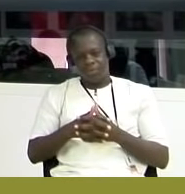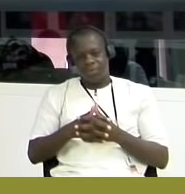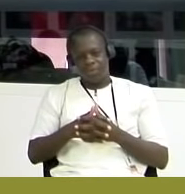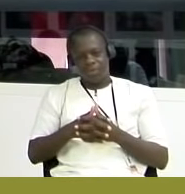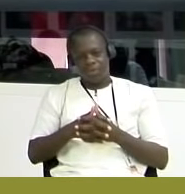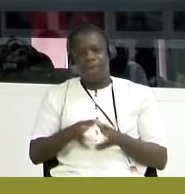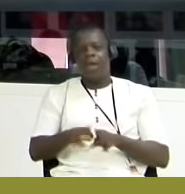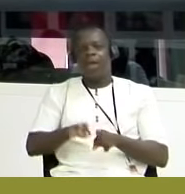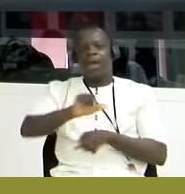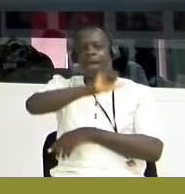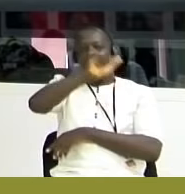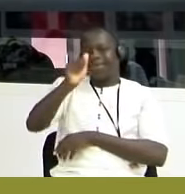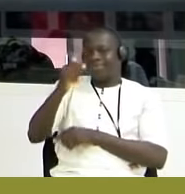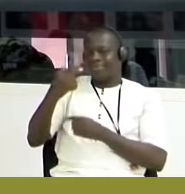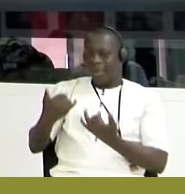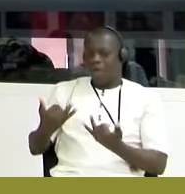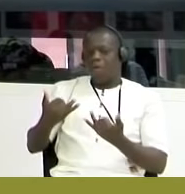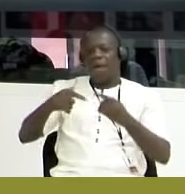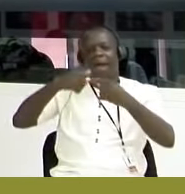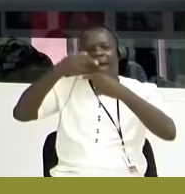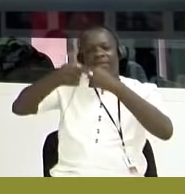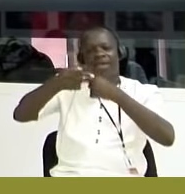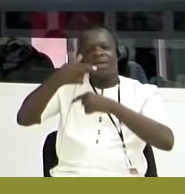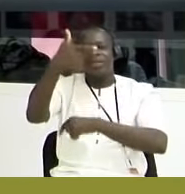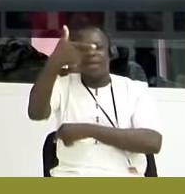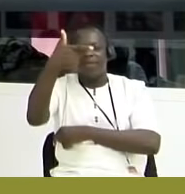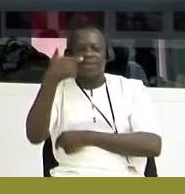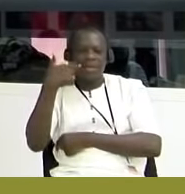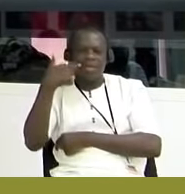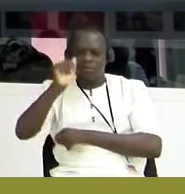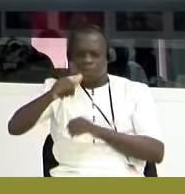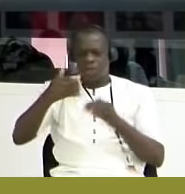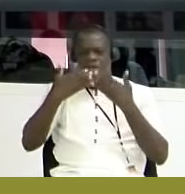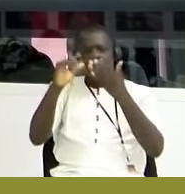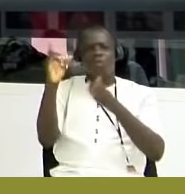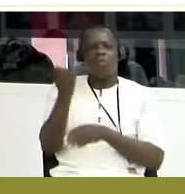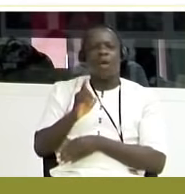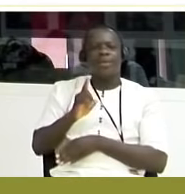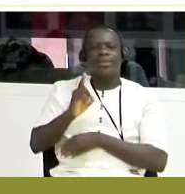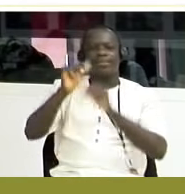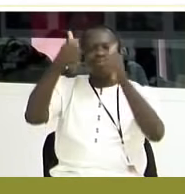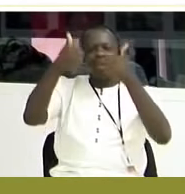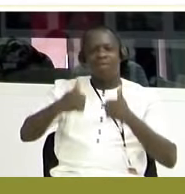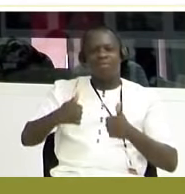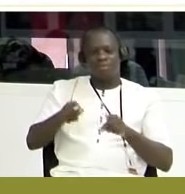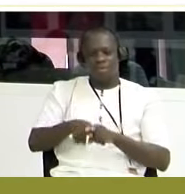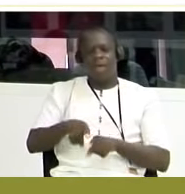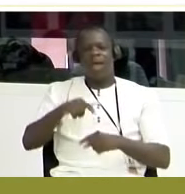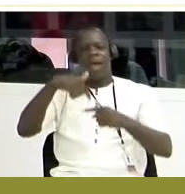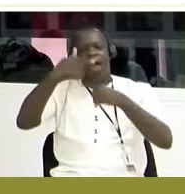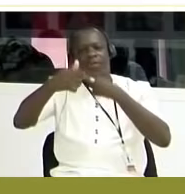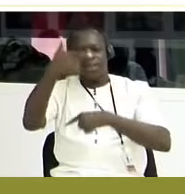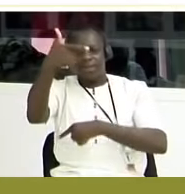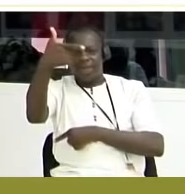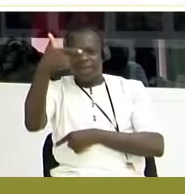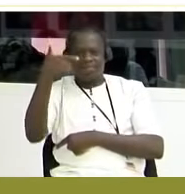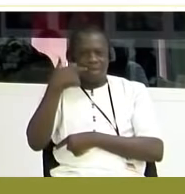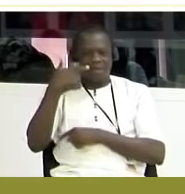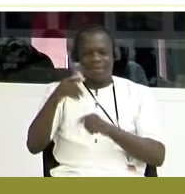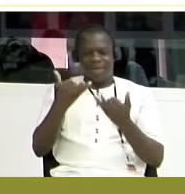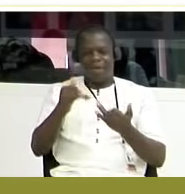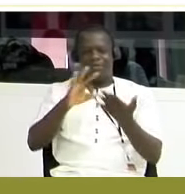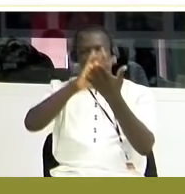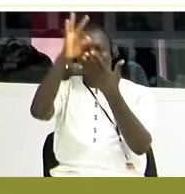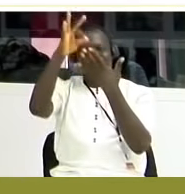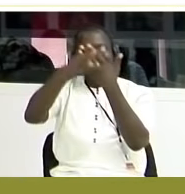And after those 7 days, can you tell us what happened? After those 7 days, we were transferred to mile 2 at the